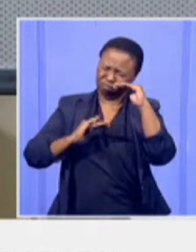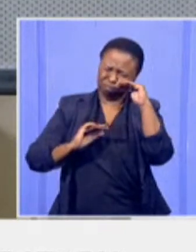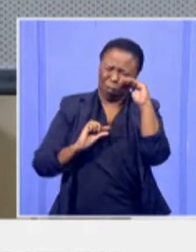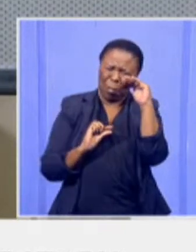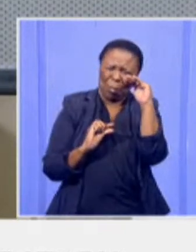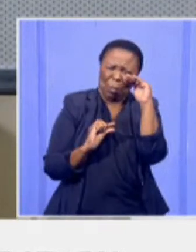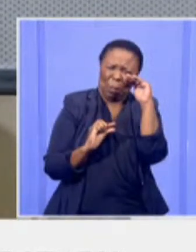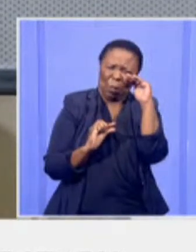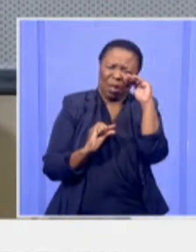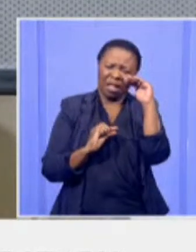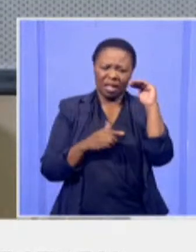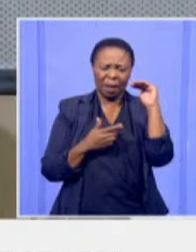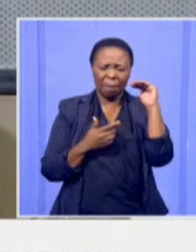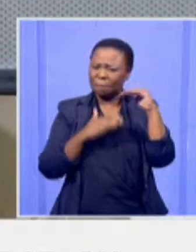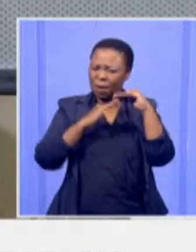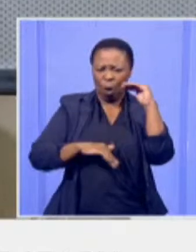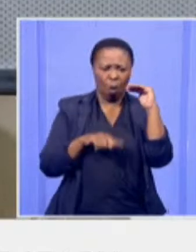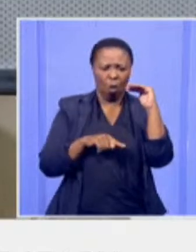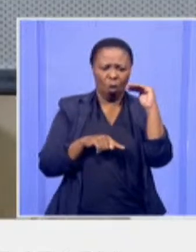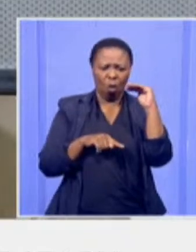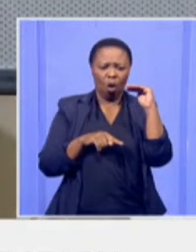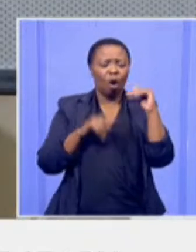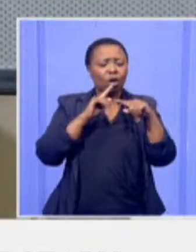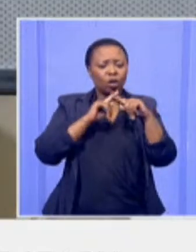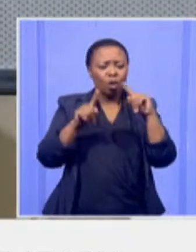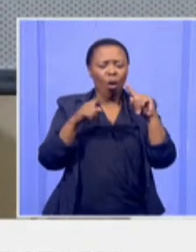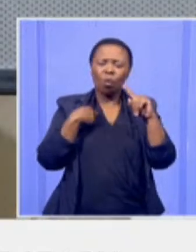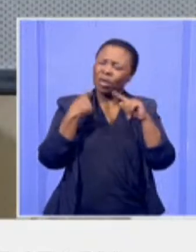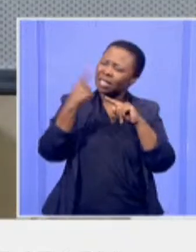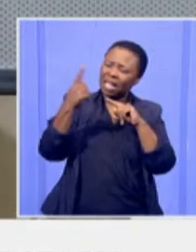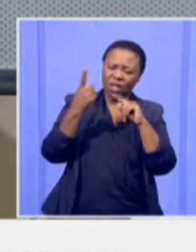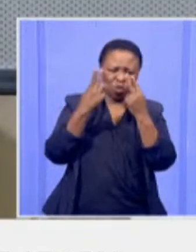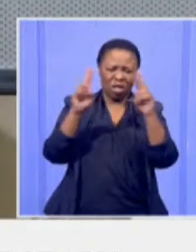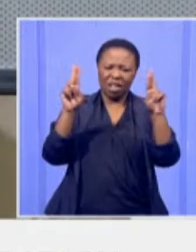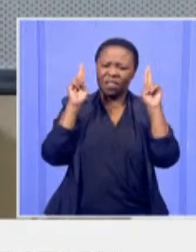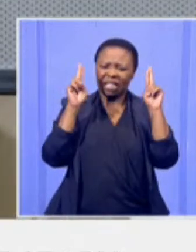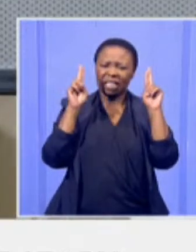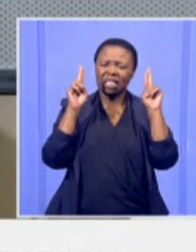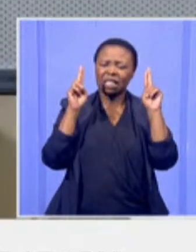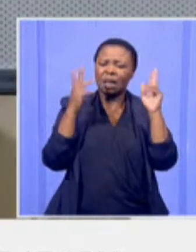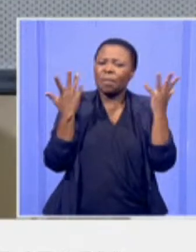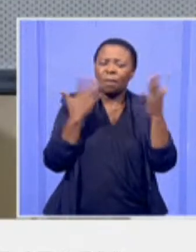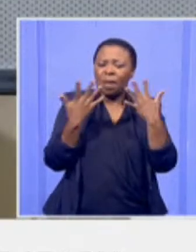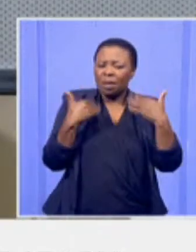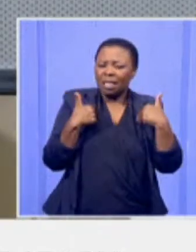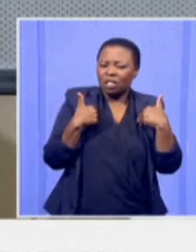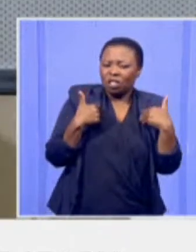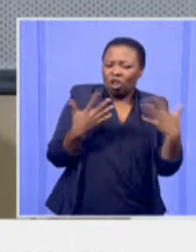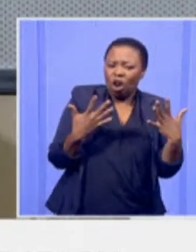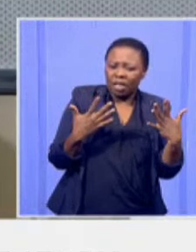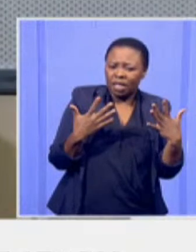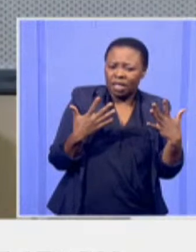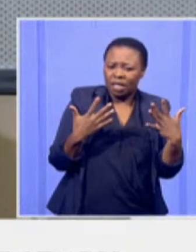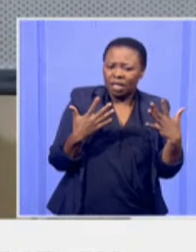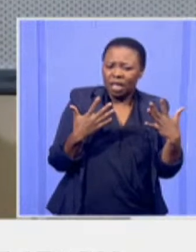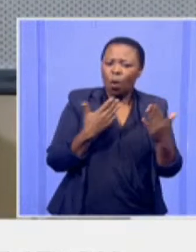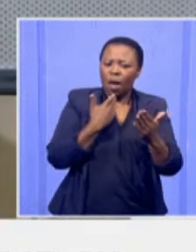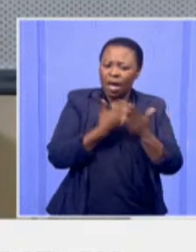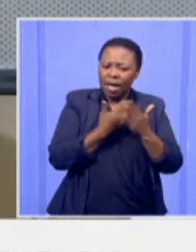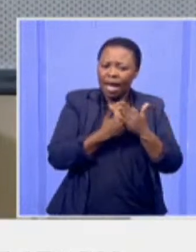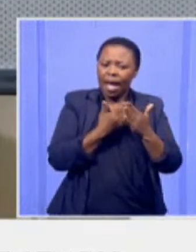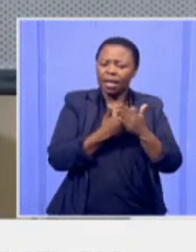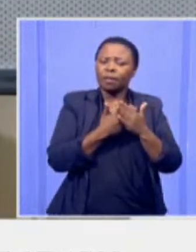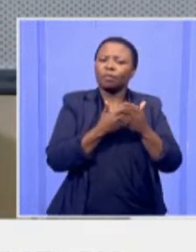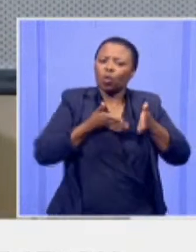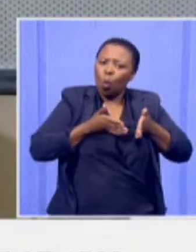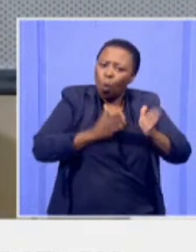And then we said to the university, but how about as a start, we start by applying our formula, which we've been using for the